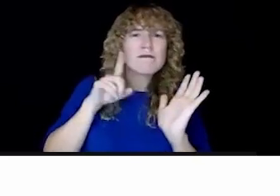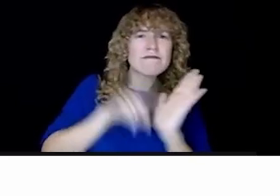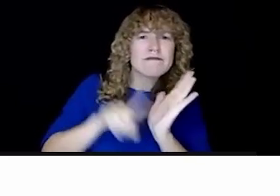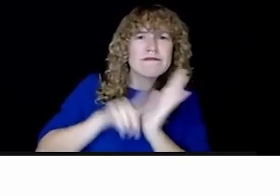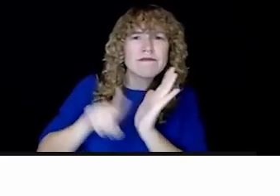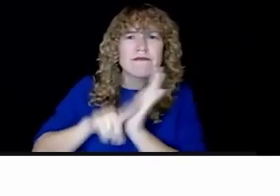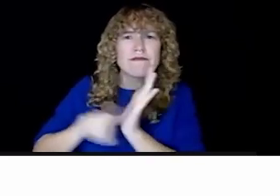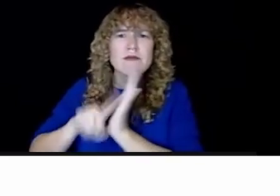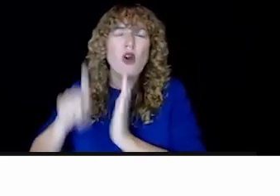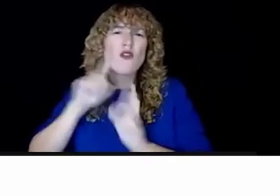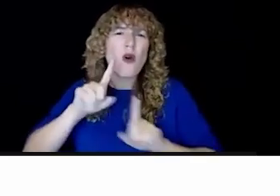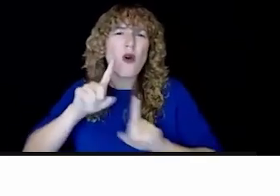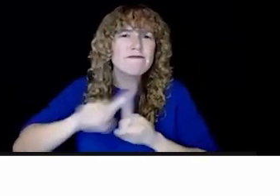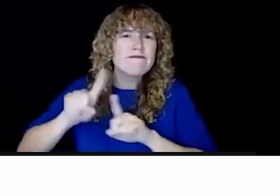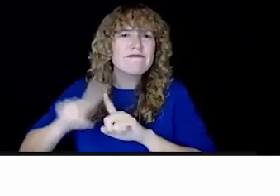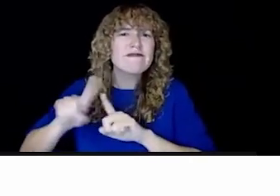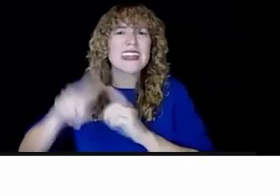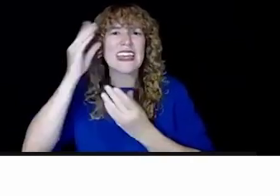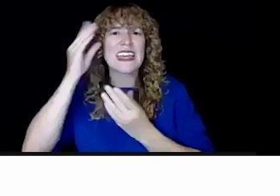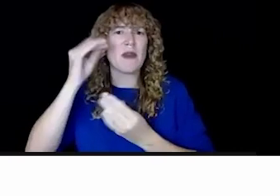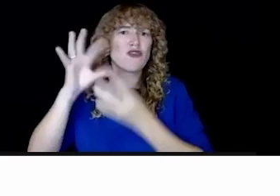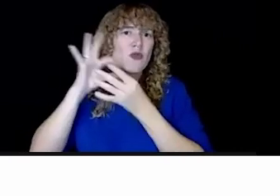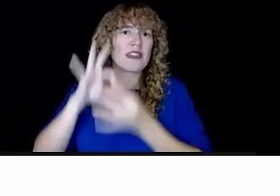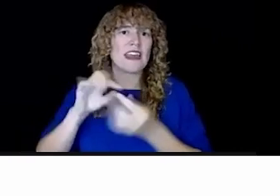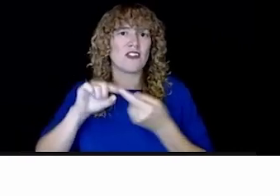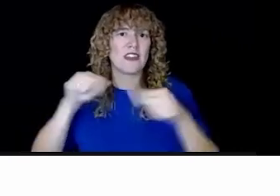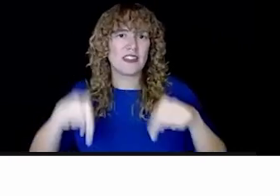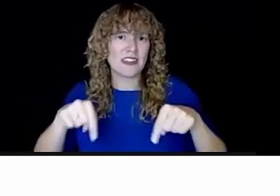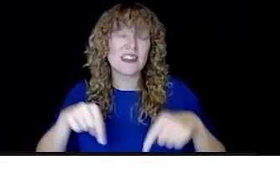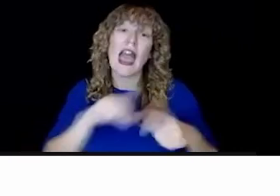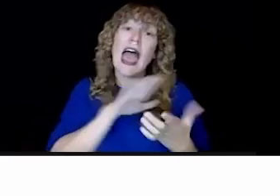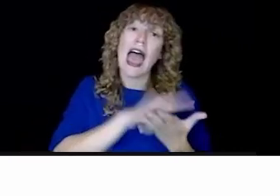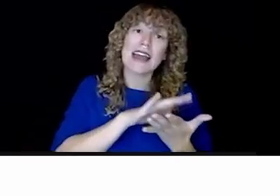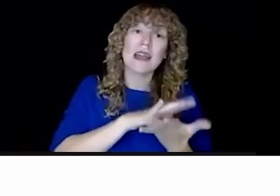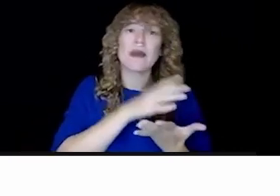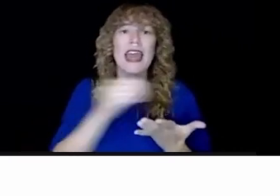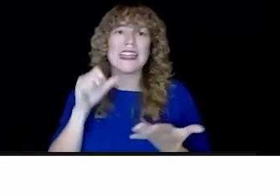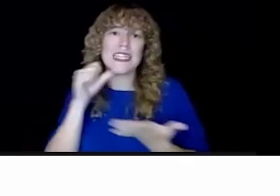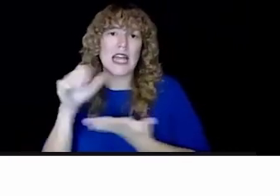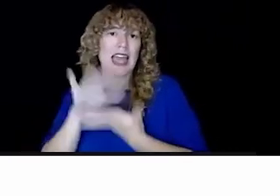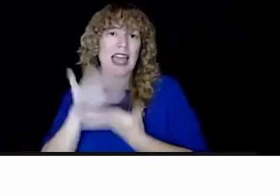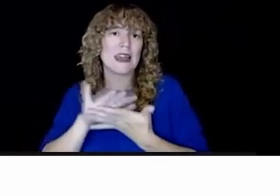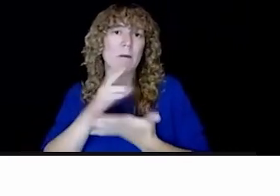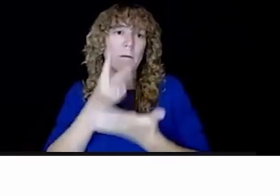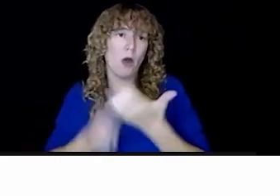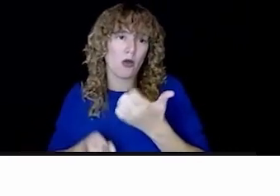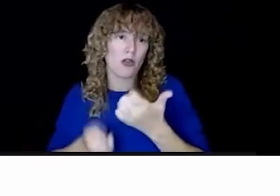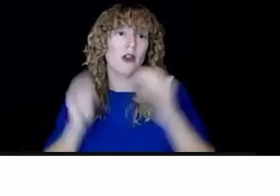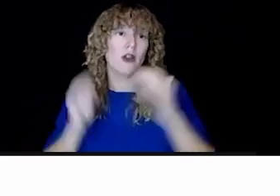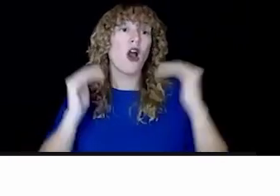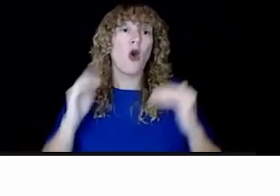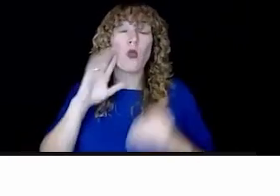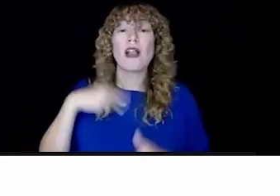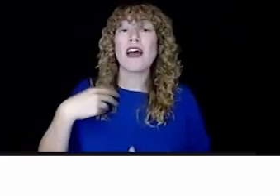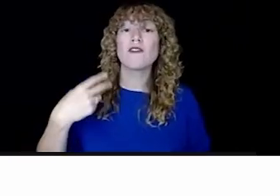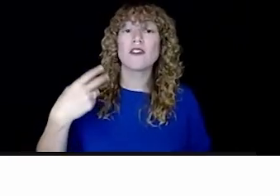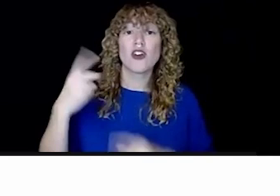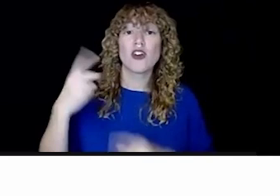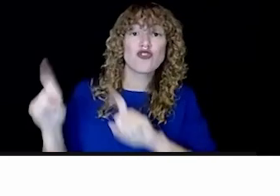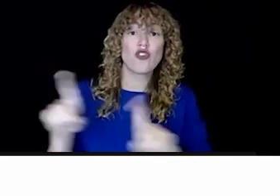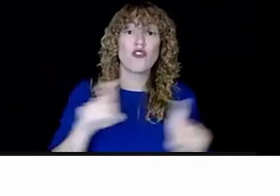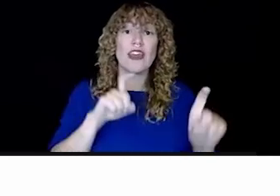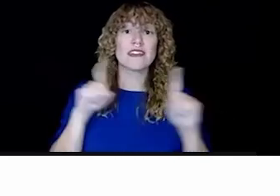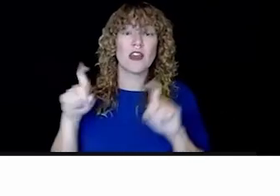sources. We have 2 surveys, which will include interviews with travelers who use mobility devices that have been damaged